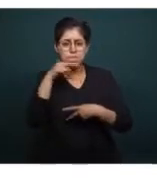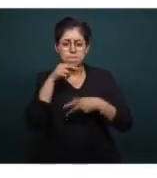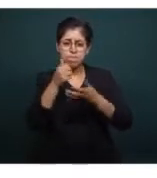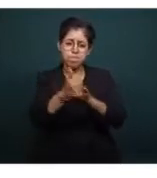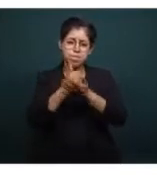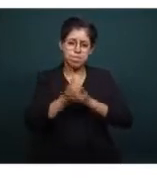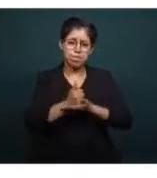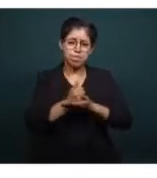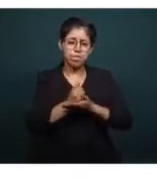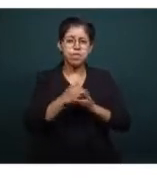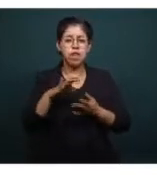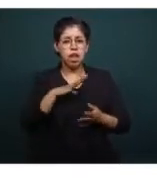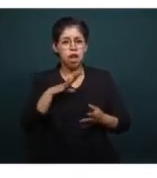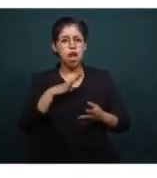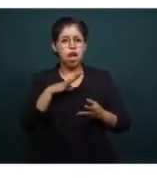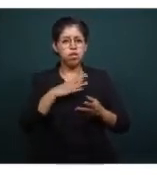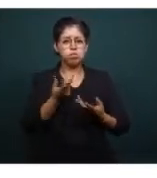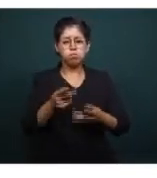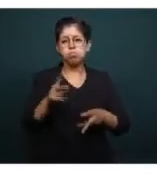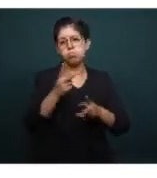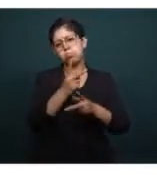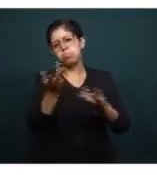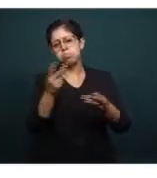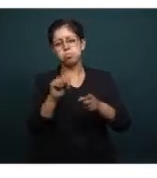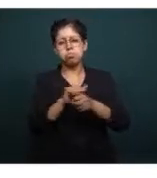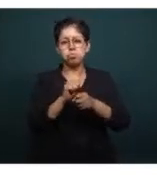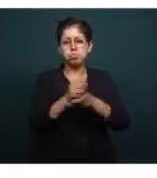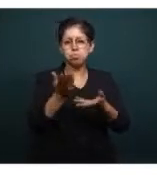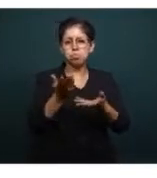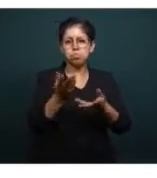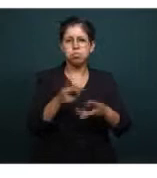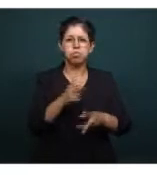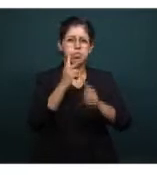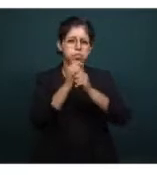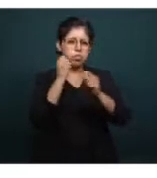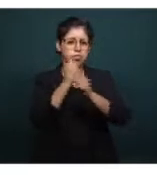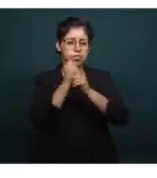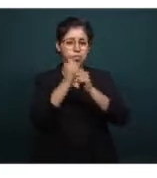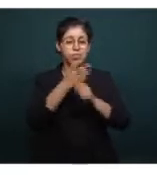installed or connected. These are, so far they've put